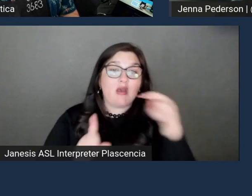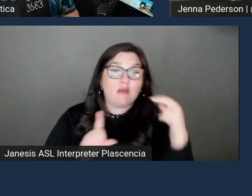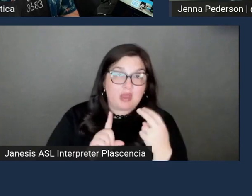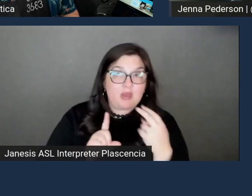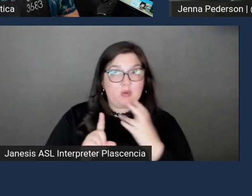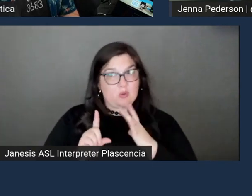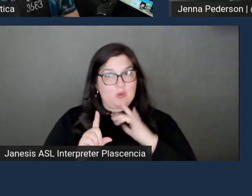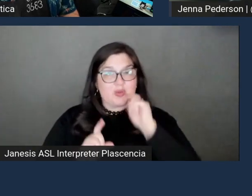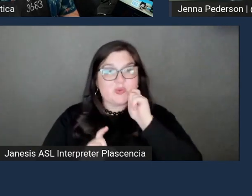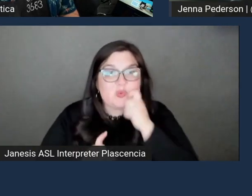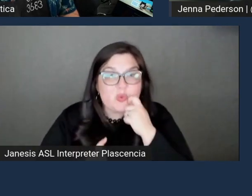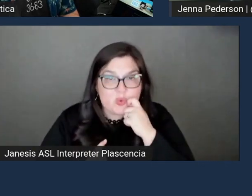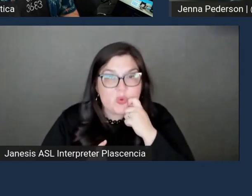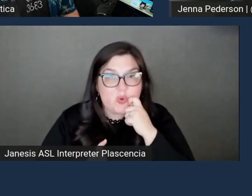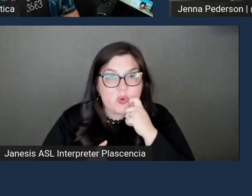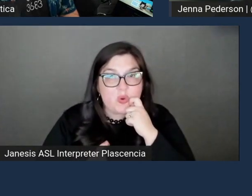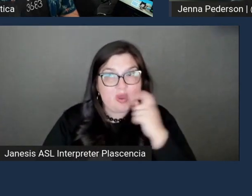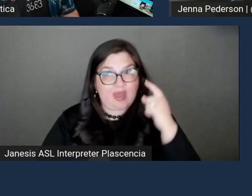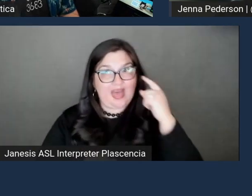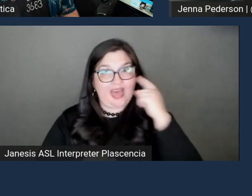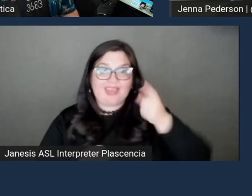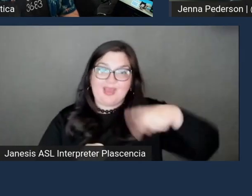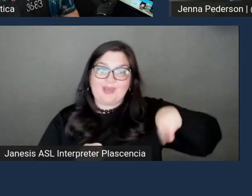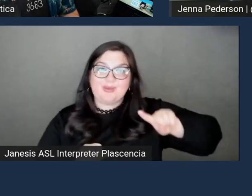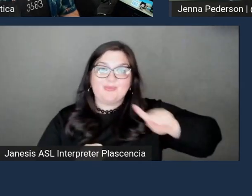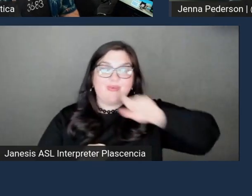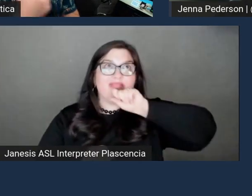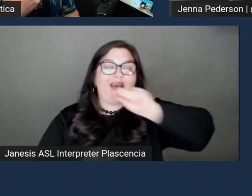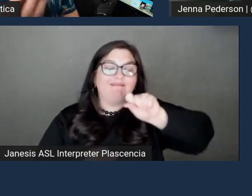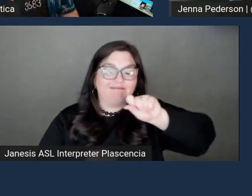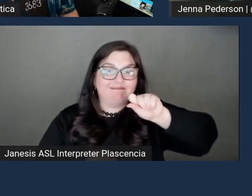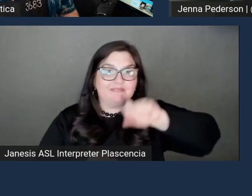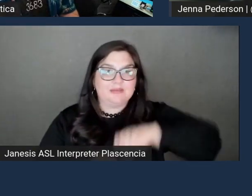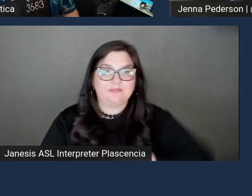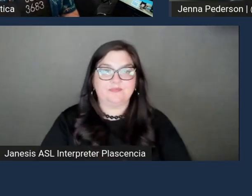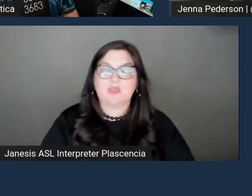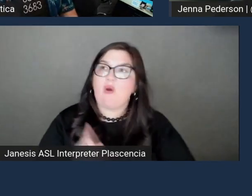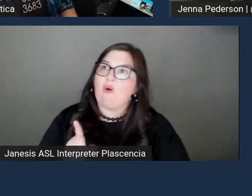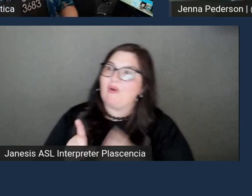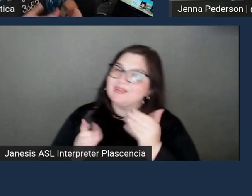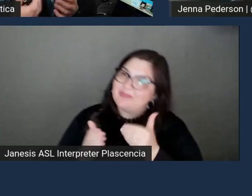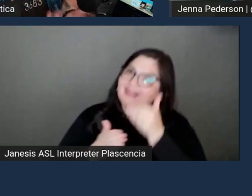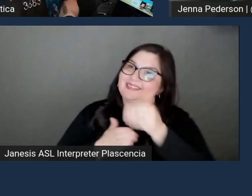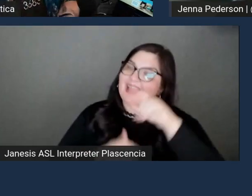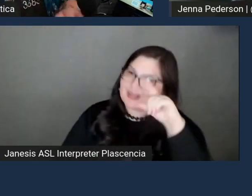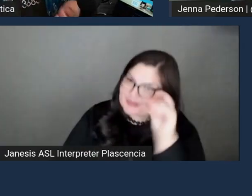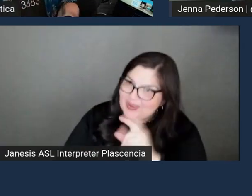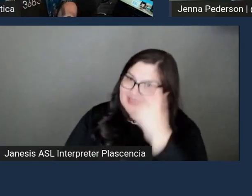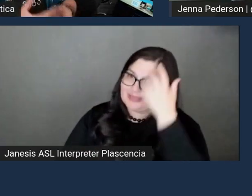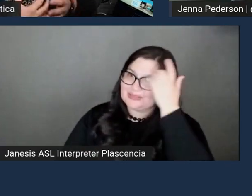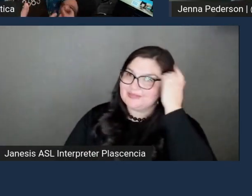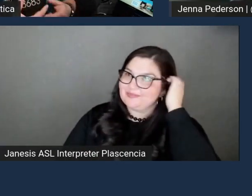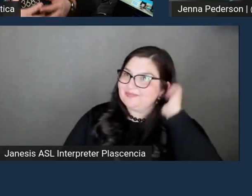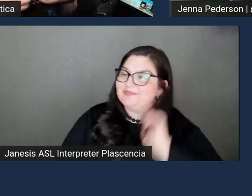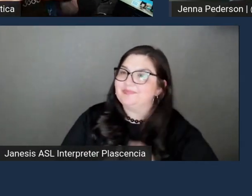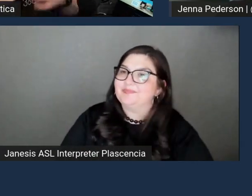very, very cool aspect that I think folks will love. That was actually one of my next questions, like private VPC endpoints. That is